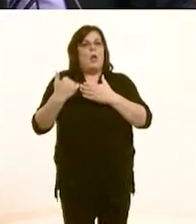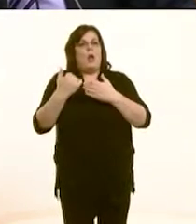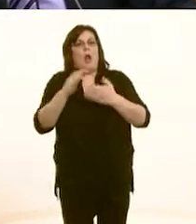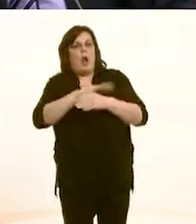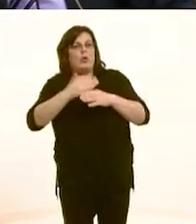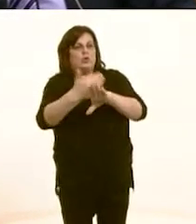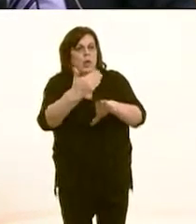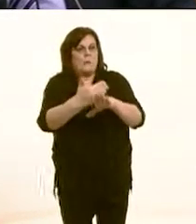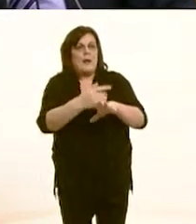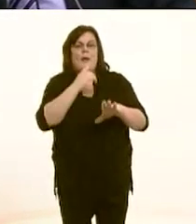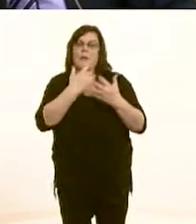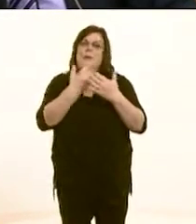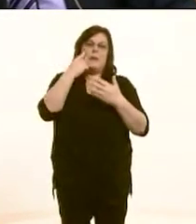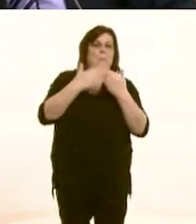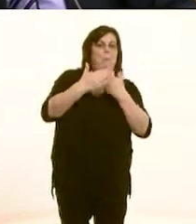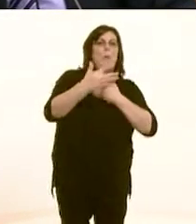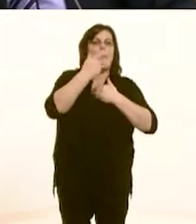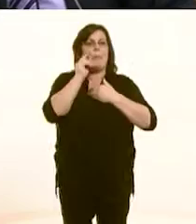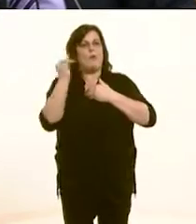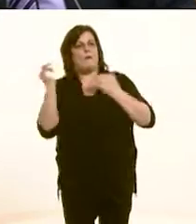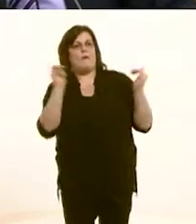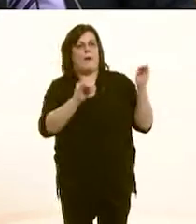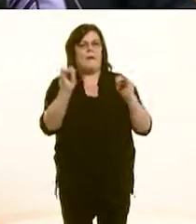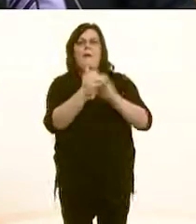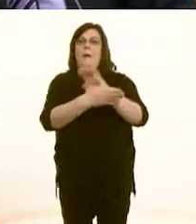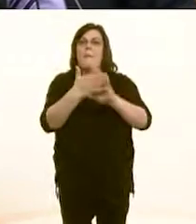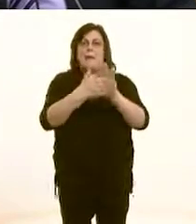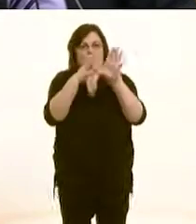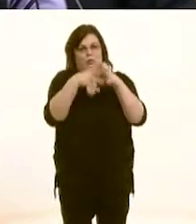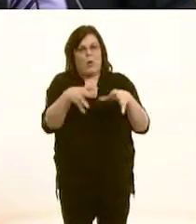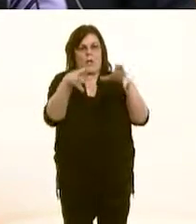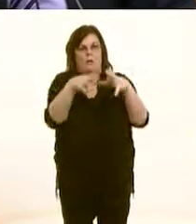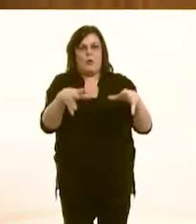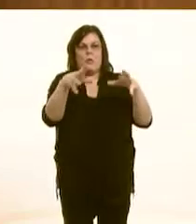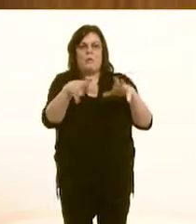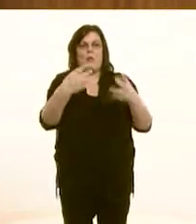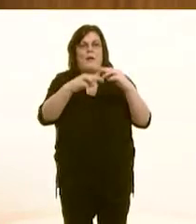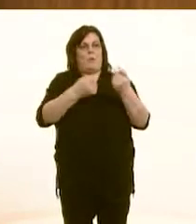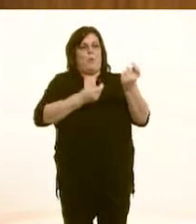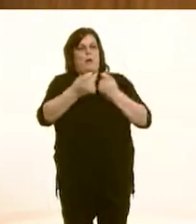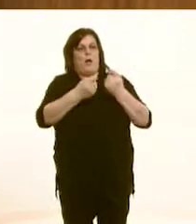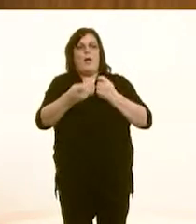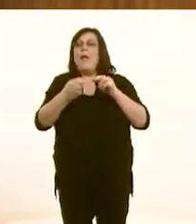is right that that airport is in public ownership and prospering, not the disaster it would have been if the Tories had been in charge.